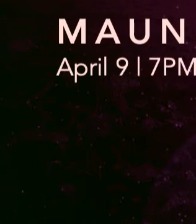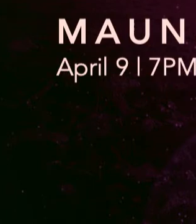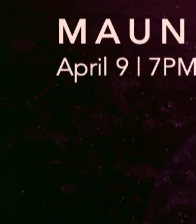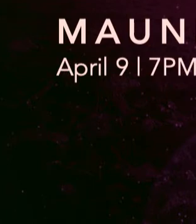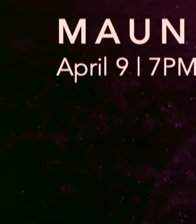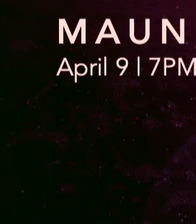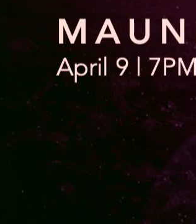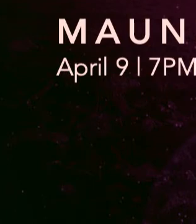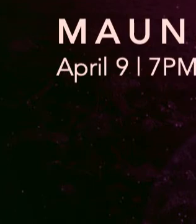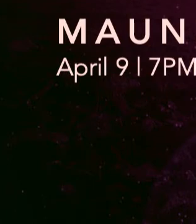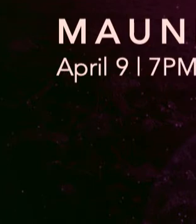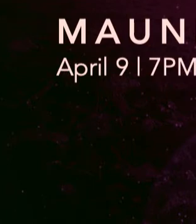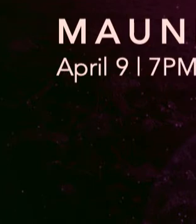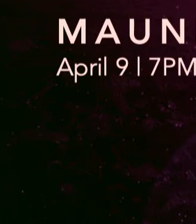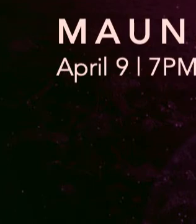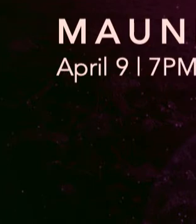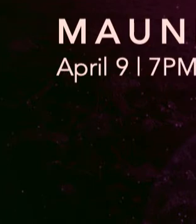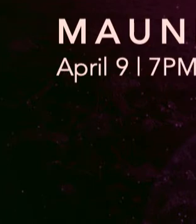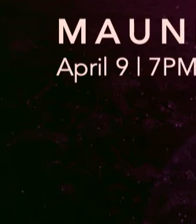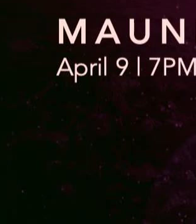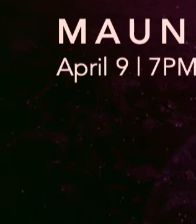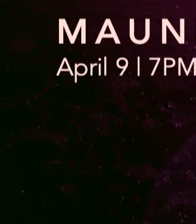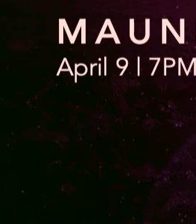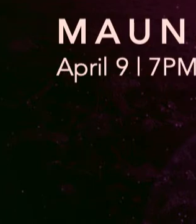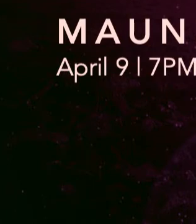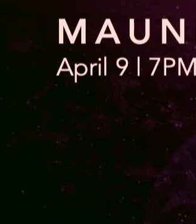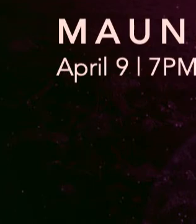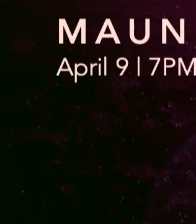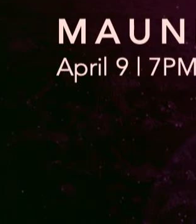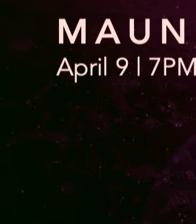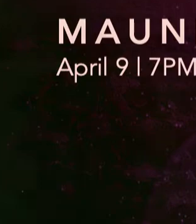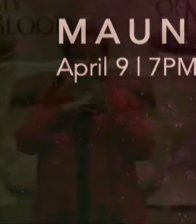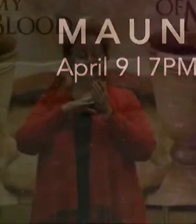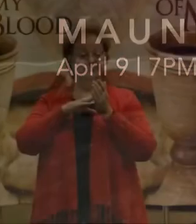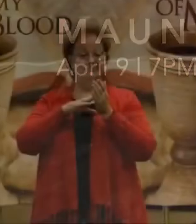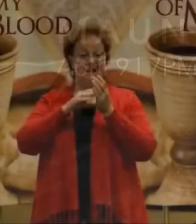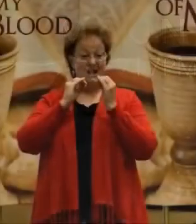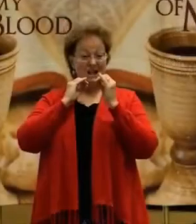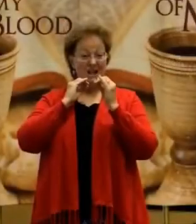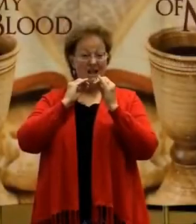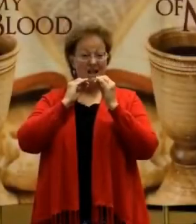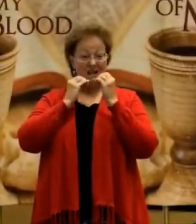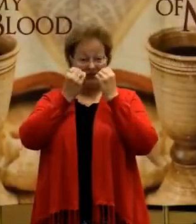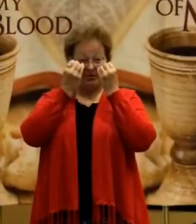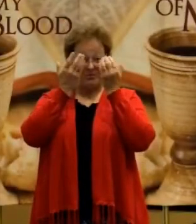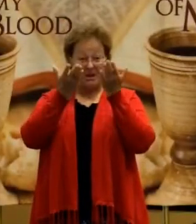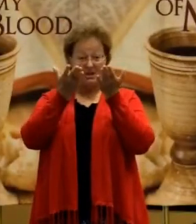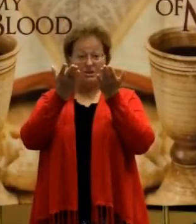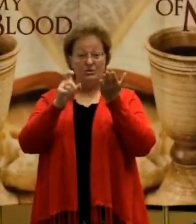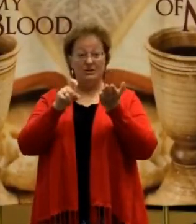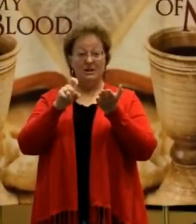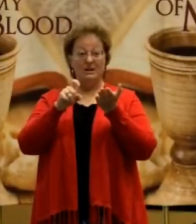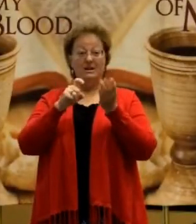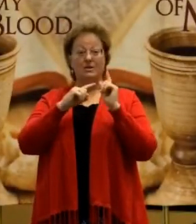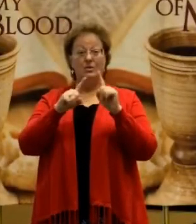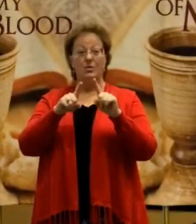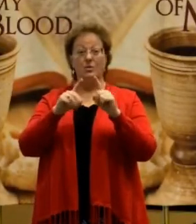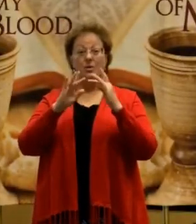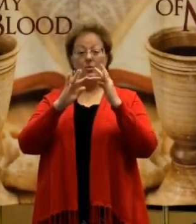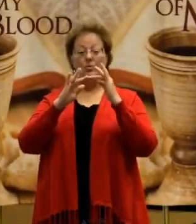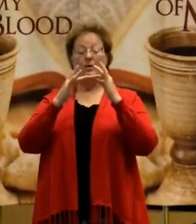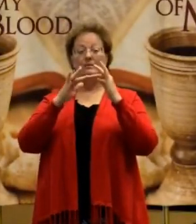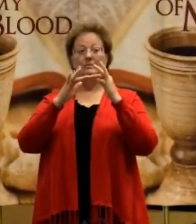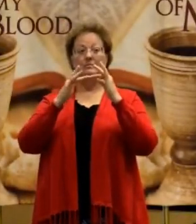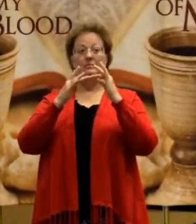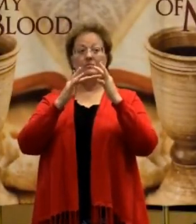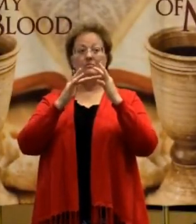information about that and any information about what we're doing here at Faith, I encourage you to go to our website, and that'll help you out there. And now join